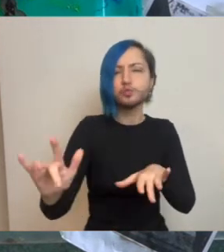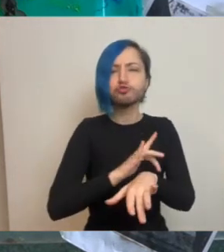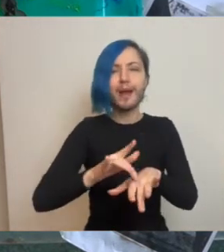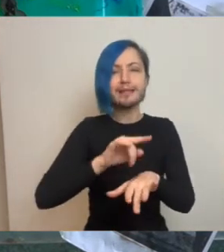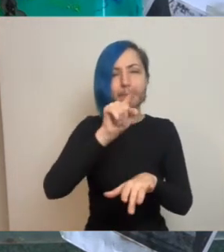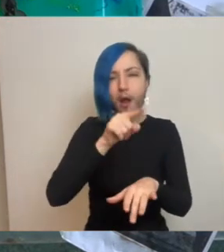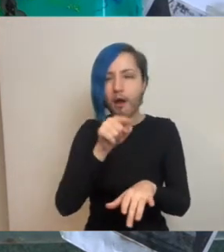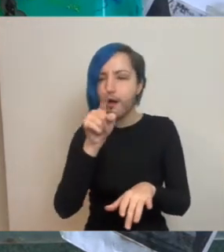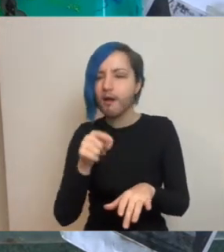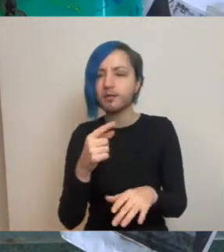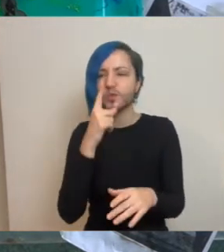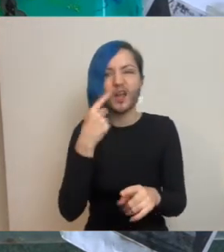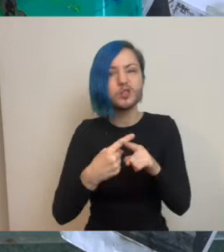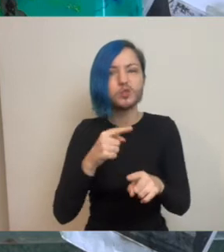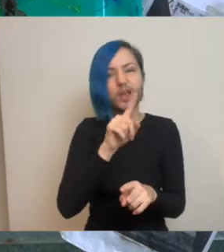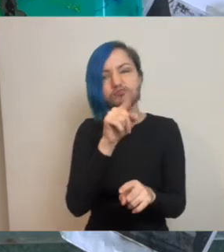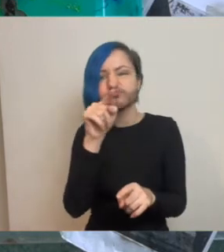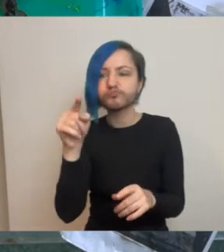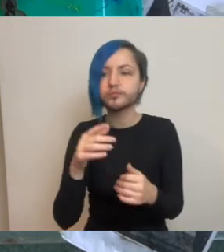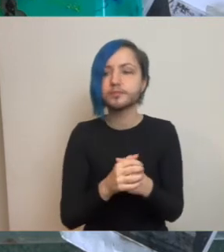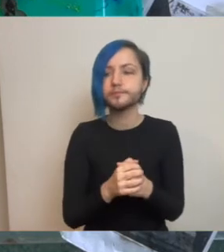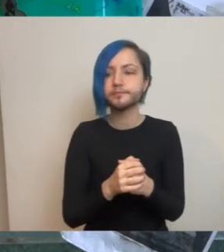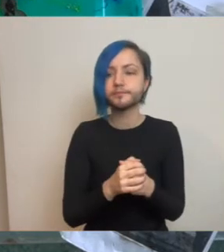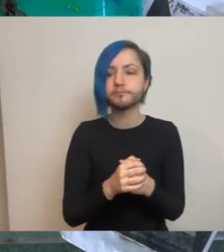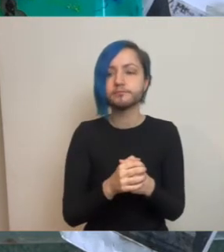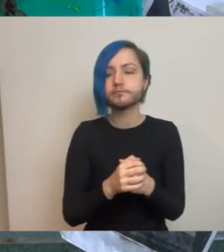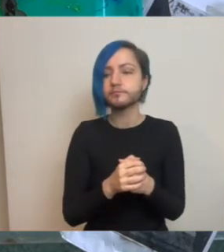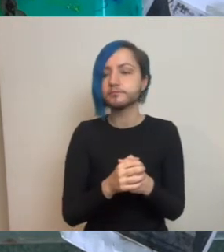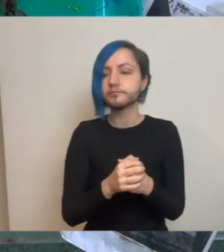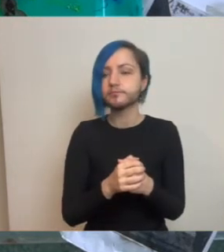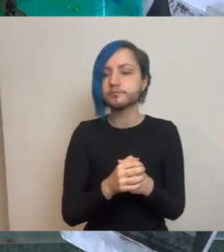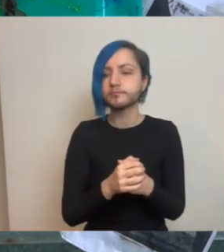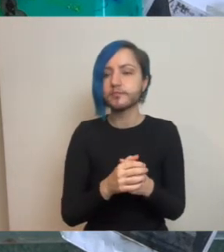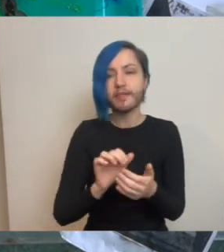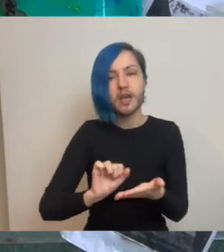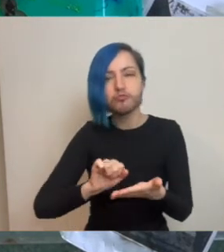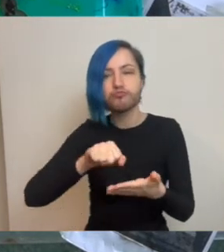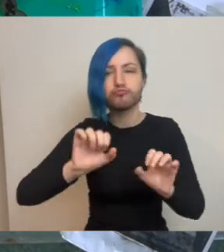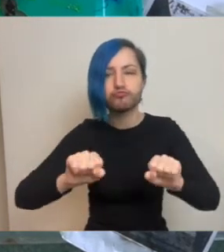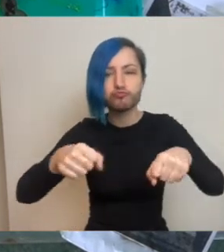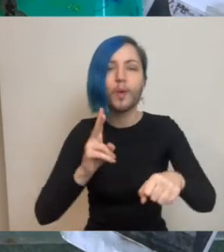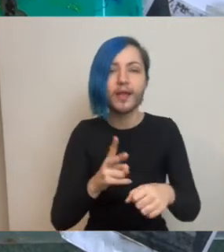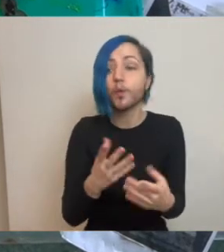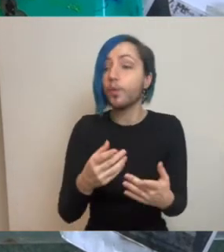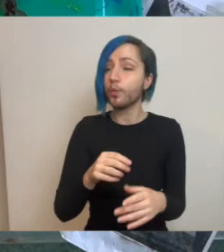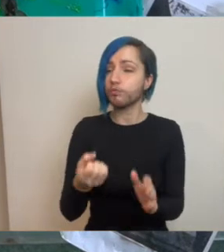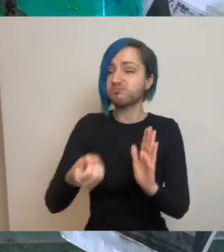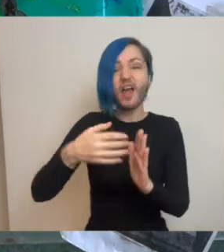just work into them really quickly and literally roll it back off, and maybe we can have a nice little sun here. There we go.